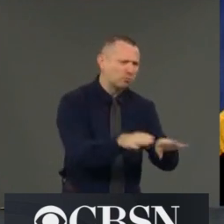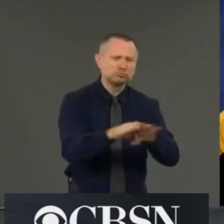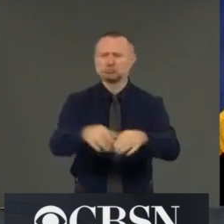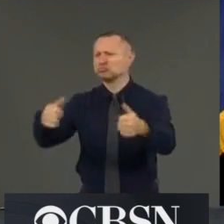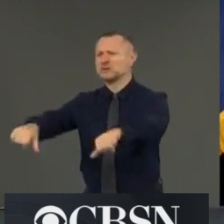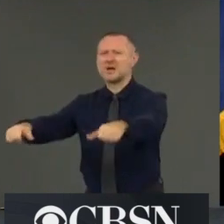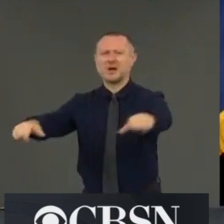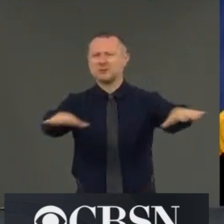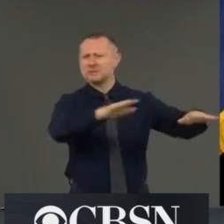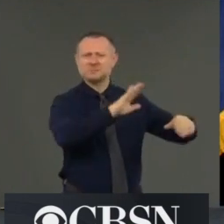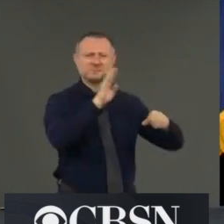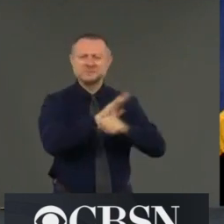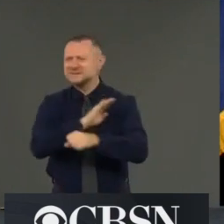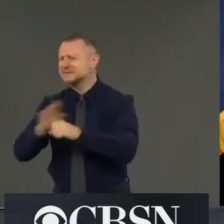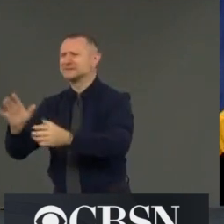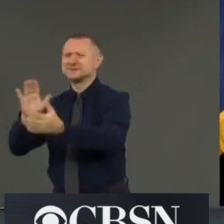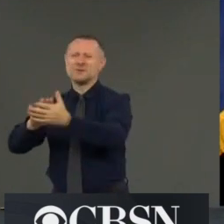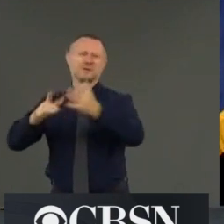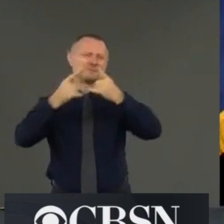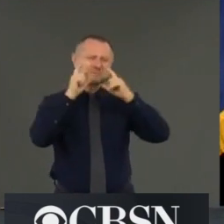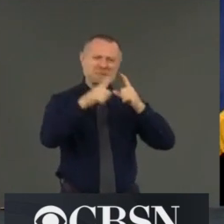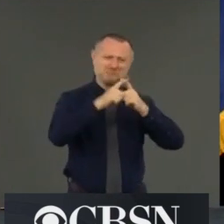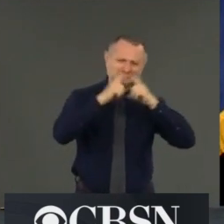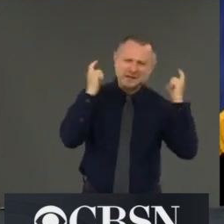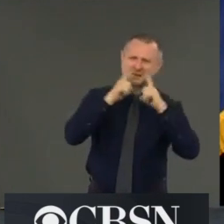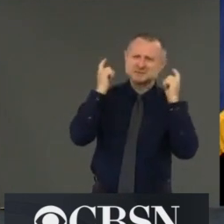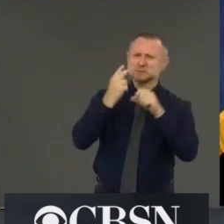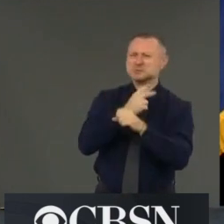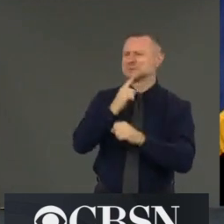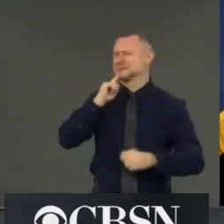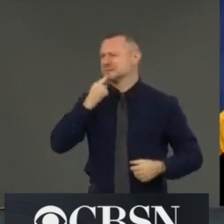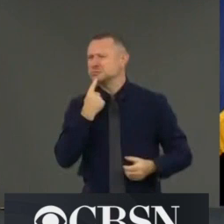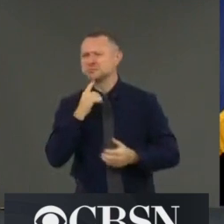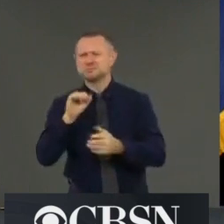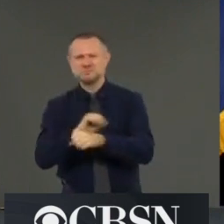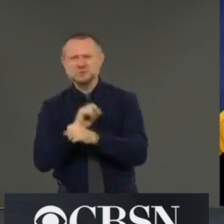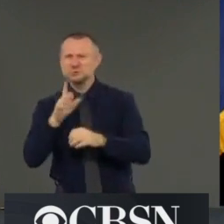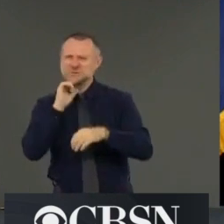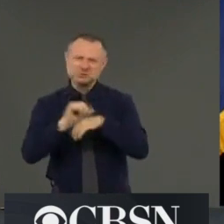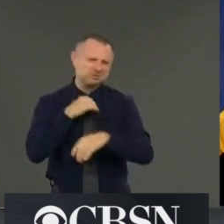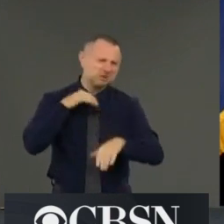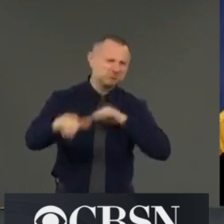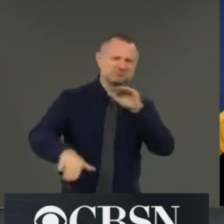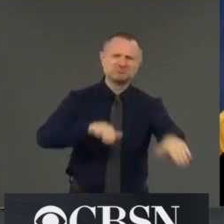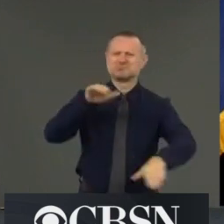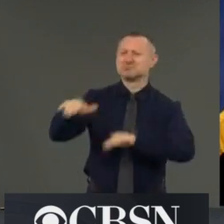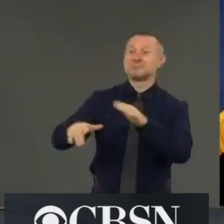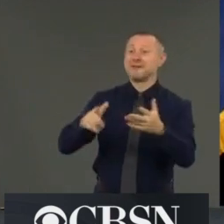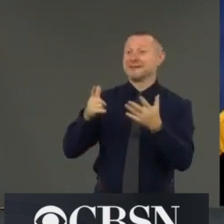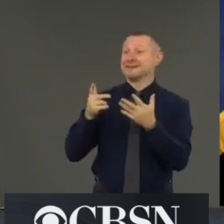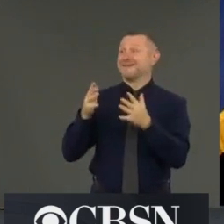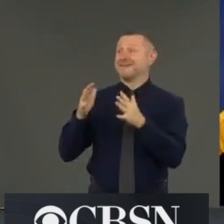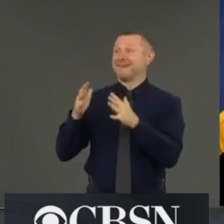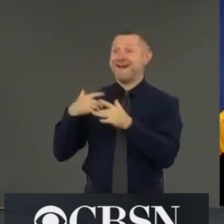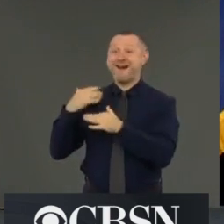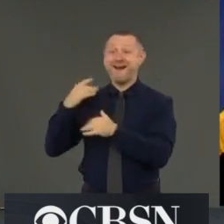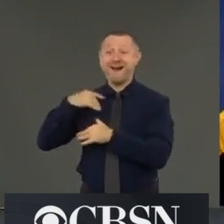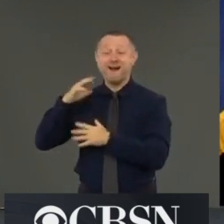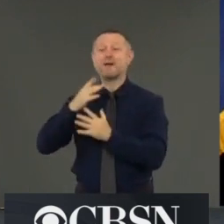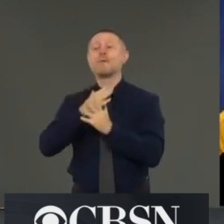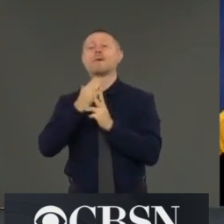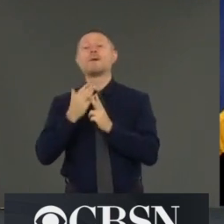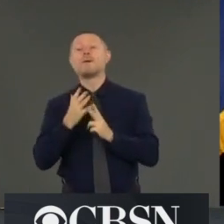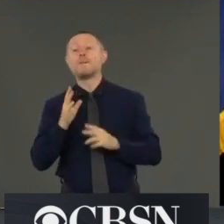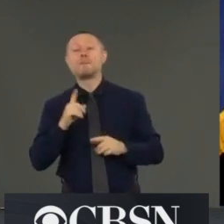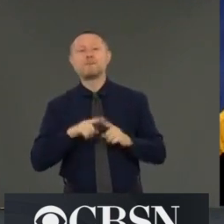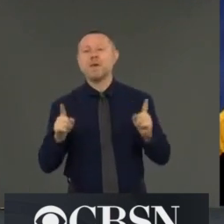wear a mask. You have to take this seriously. It's very dangerous. In the next breath, I said, but we need the essential